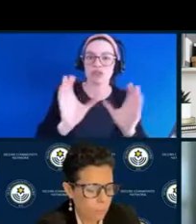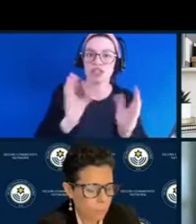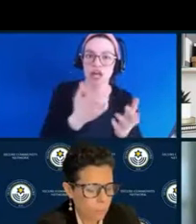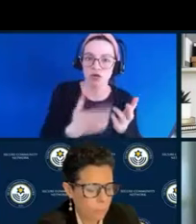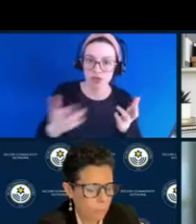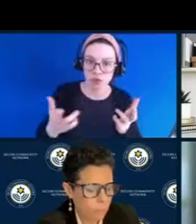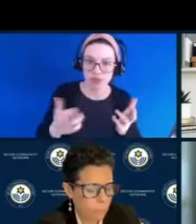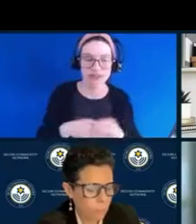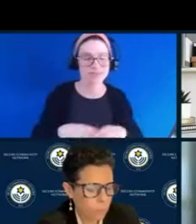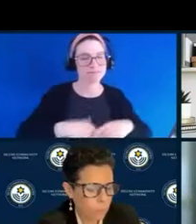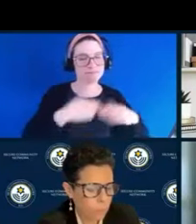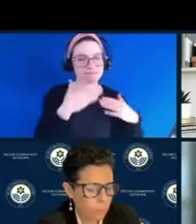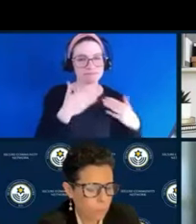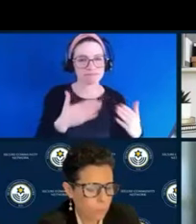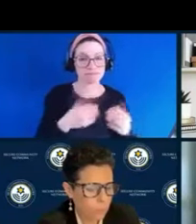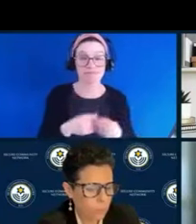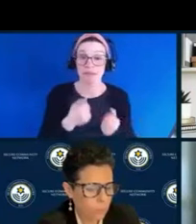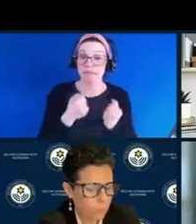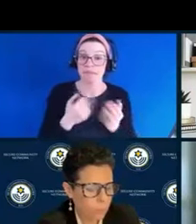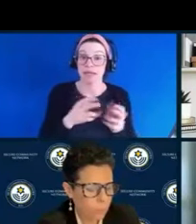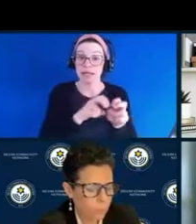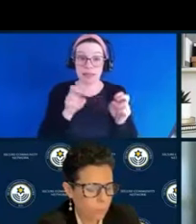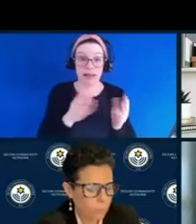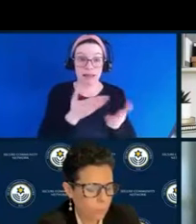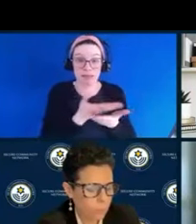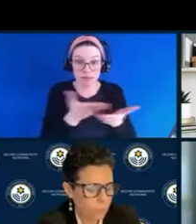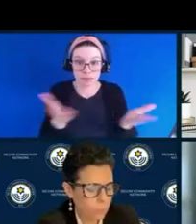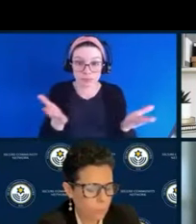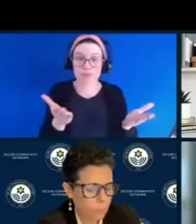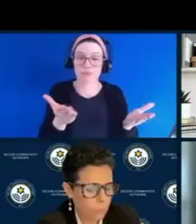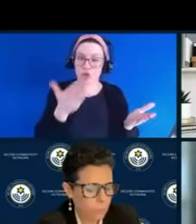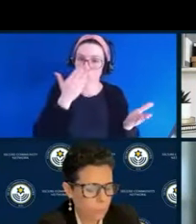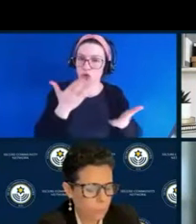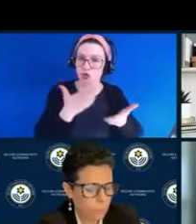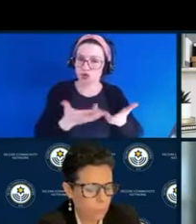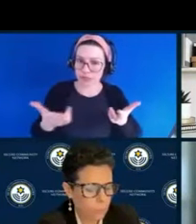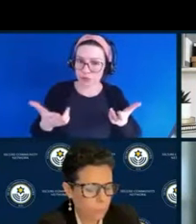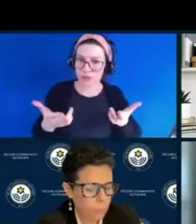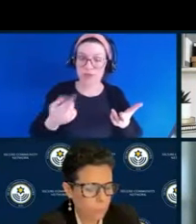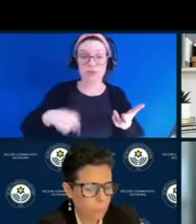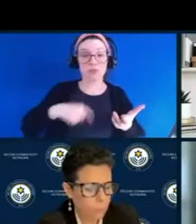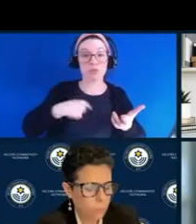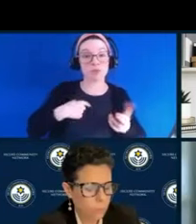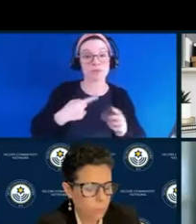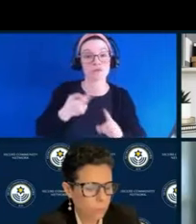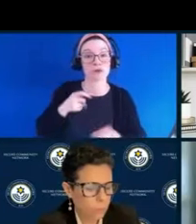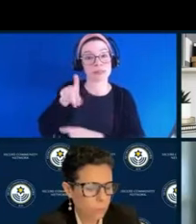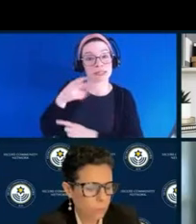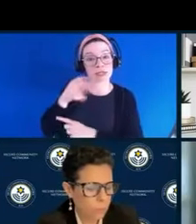are a resource to you, us ourselves within the Department of Homeland Security. You'll be hearing more from us. We have